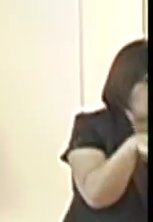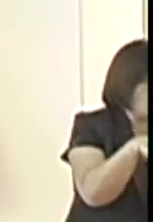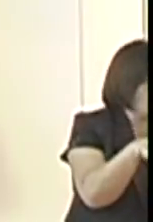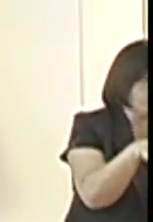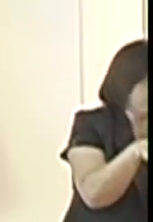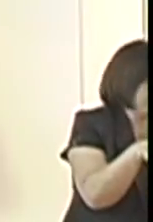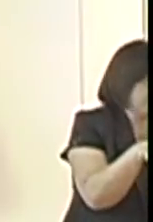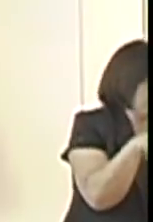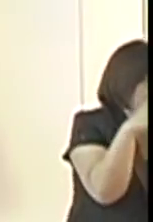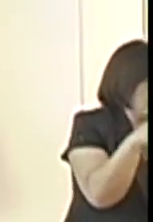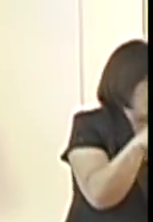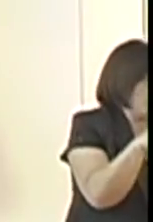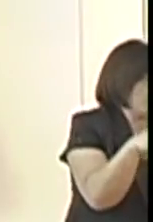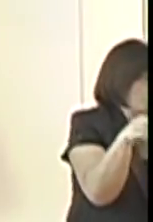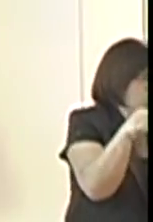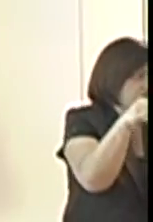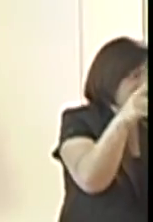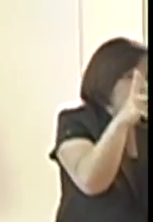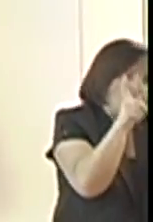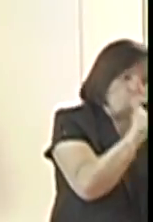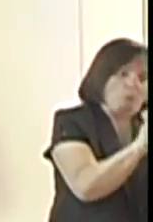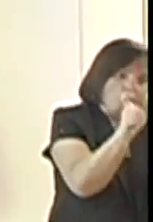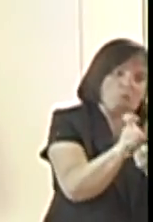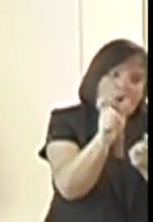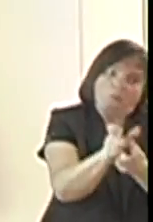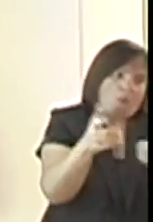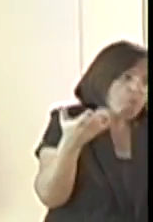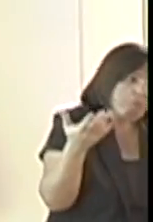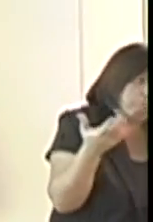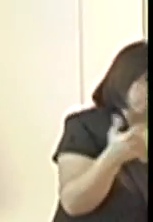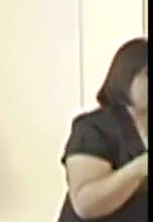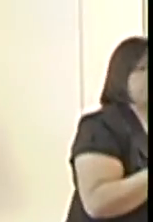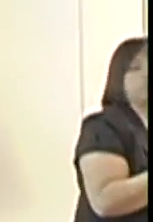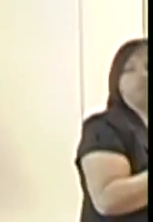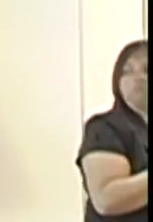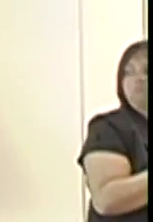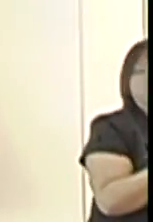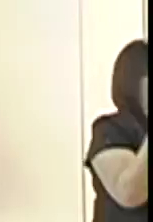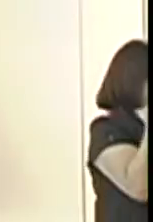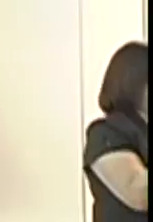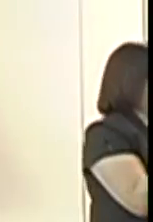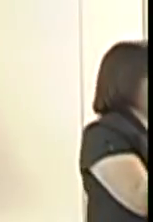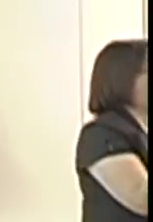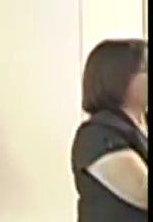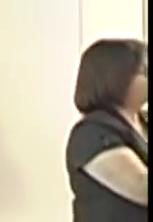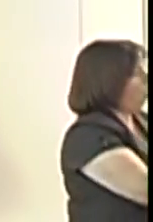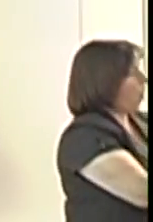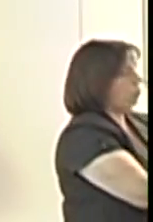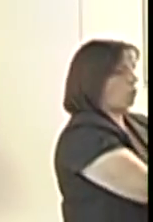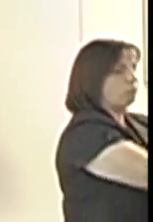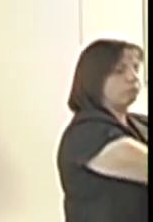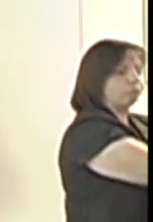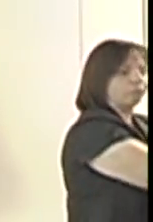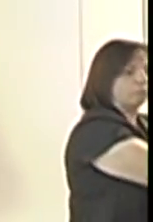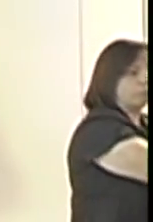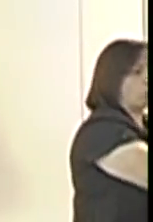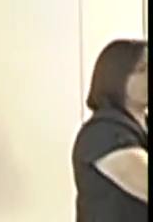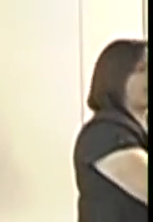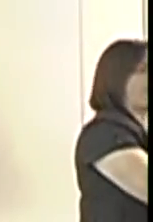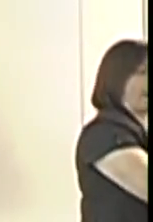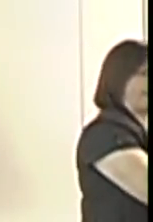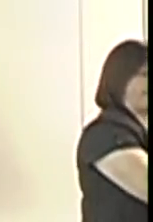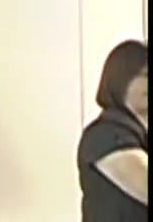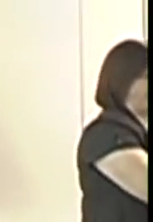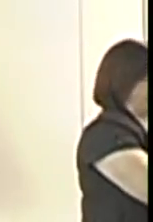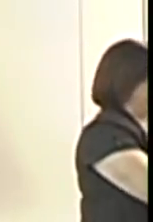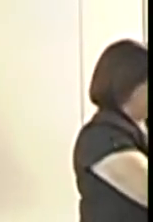control of location, a place of articulation that we see in early signers, or control of the elbow and of open-closed movements of the